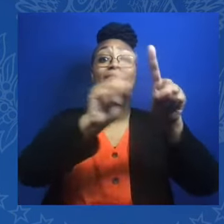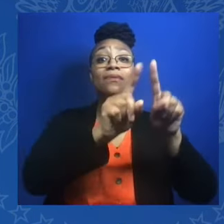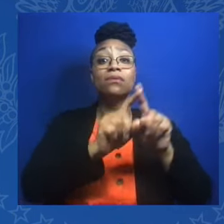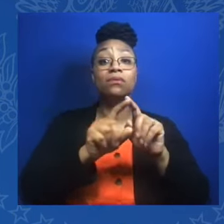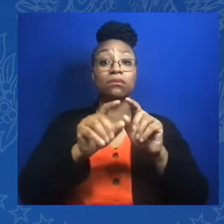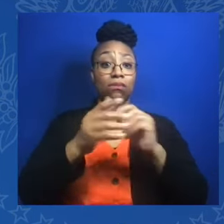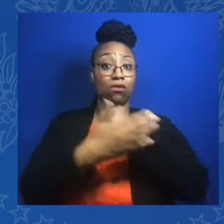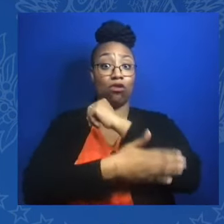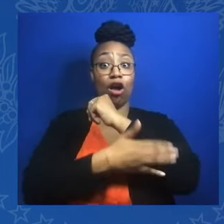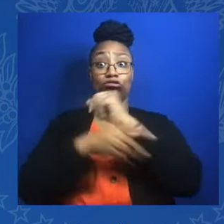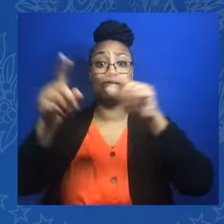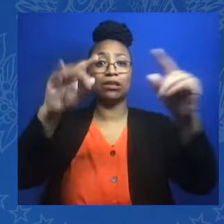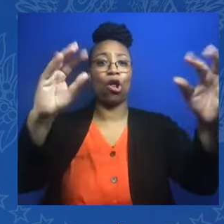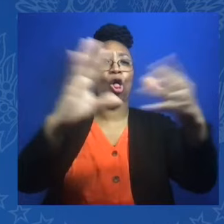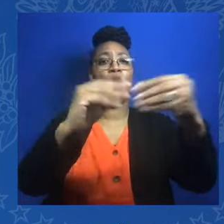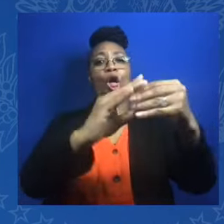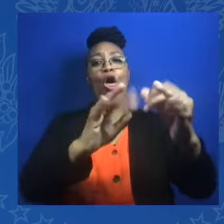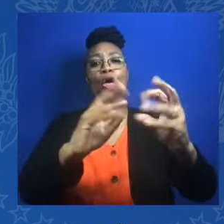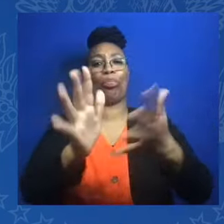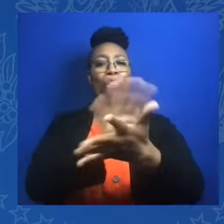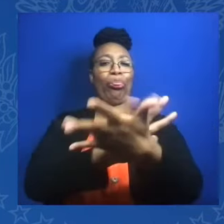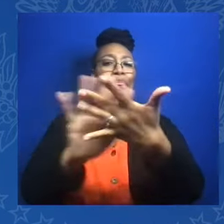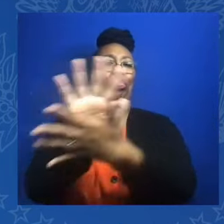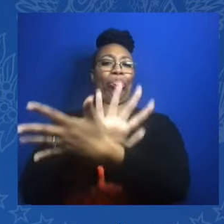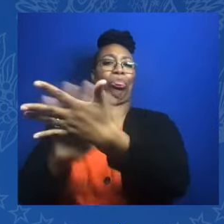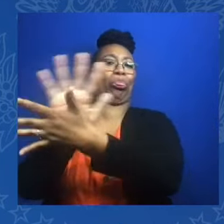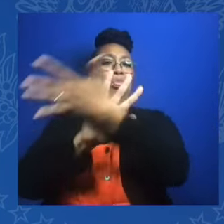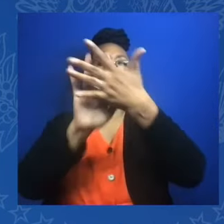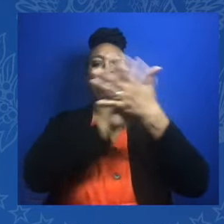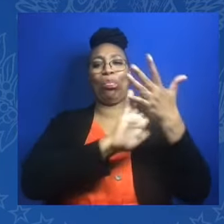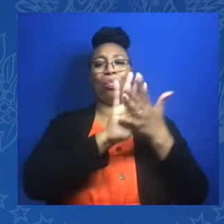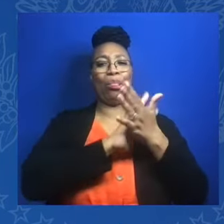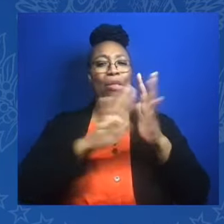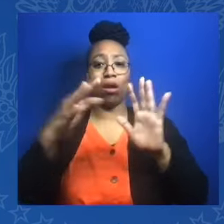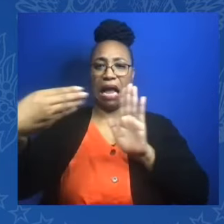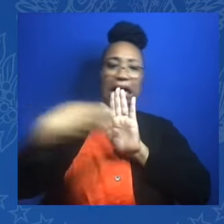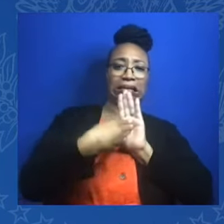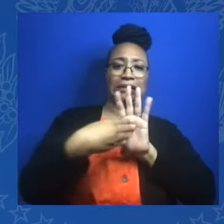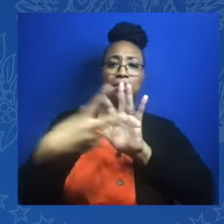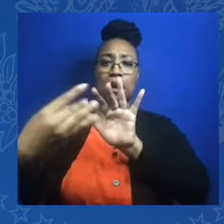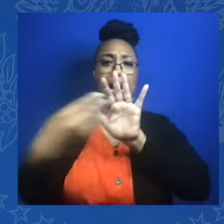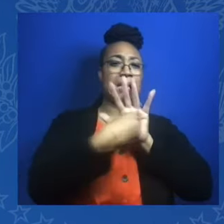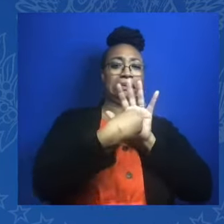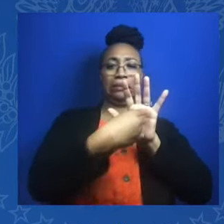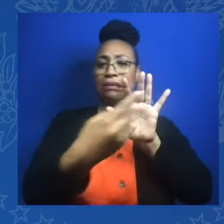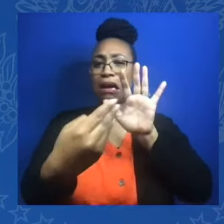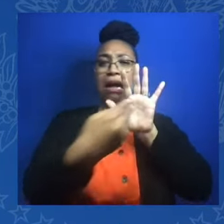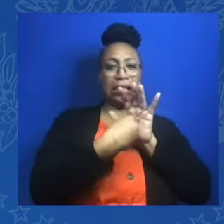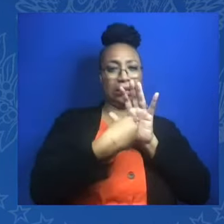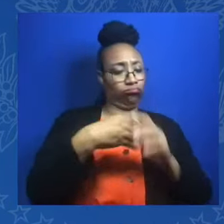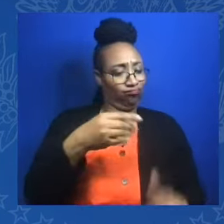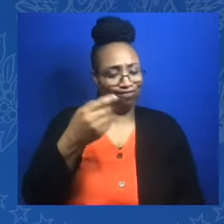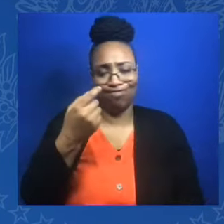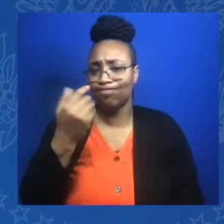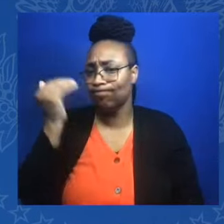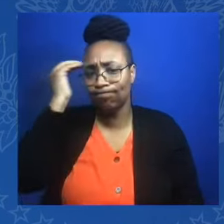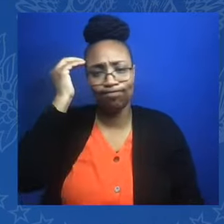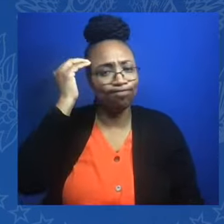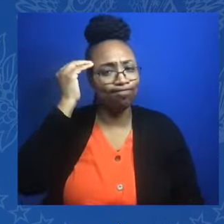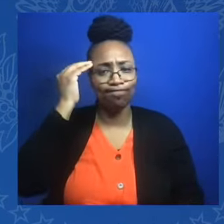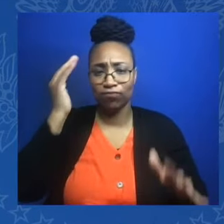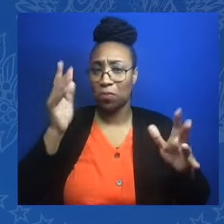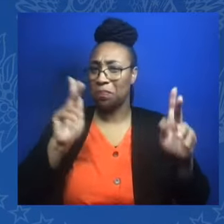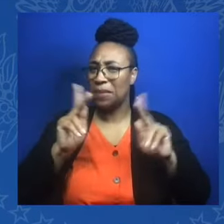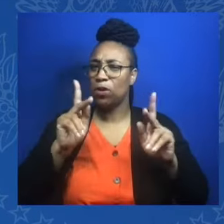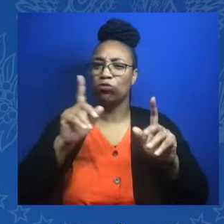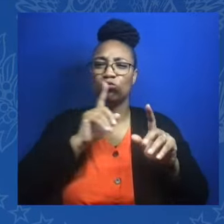and institutions all compound. Democracies like ours, just like democracies around the